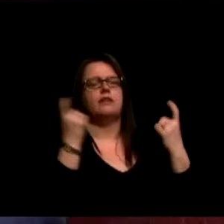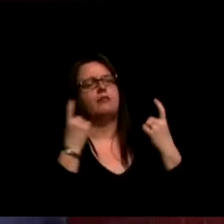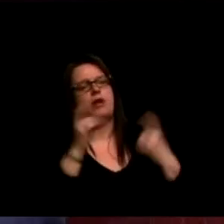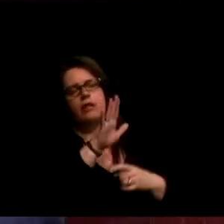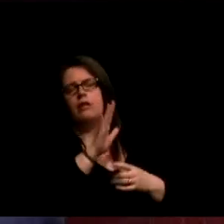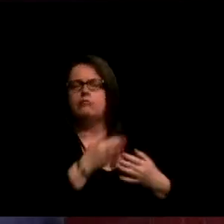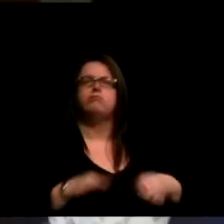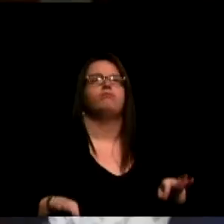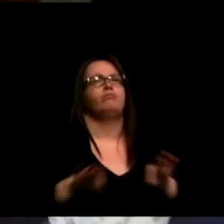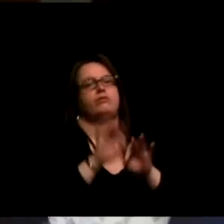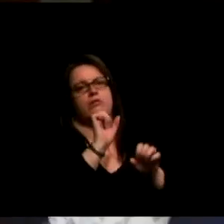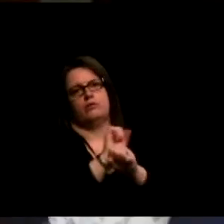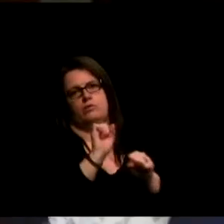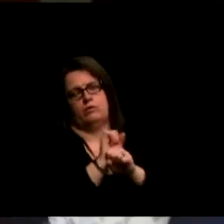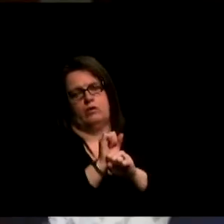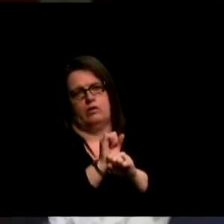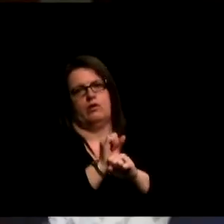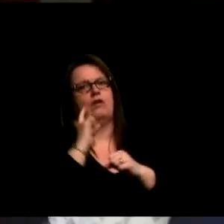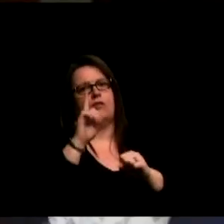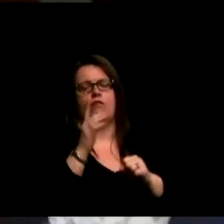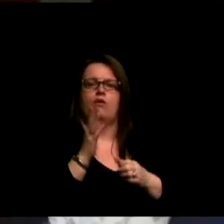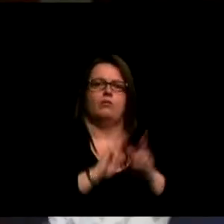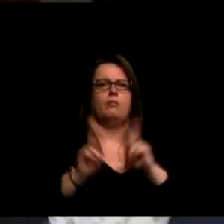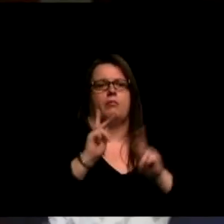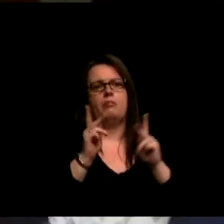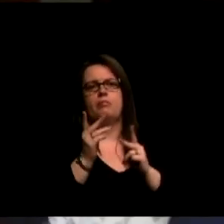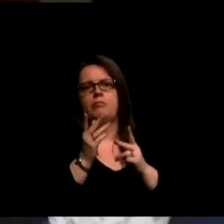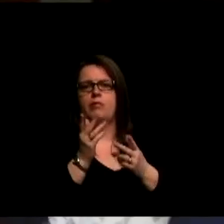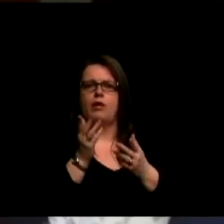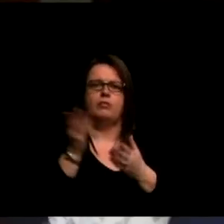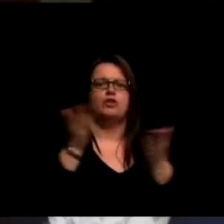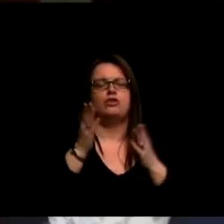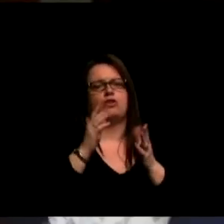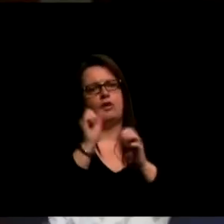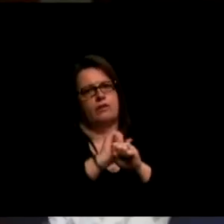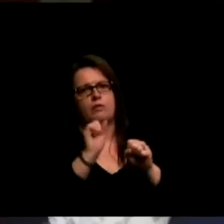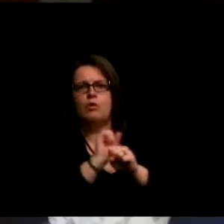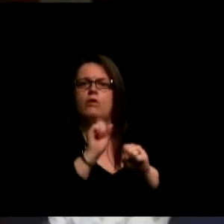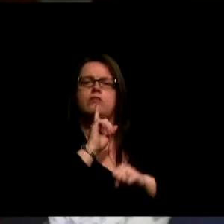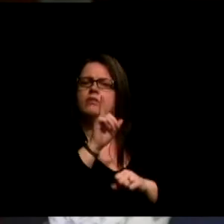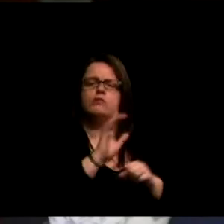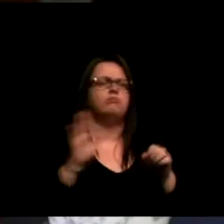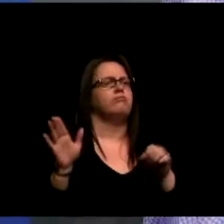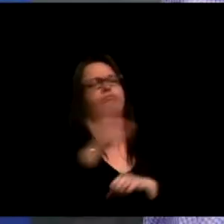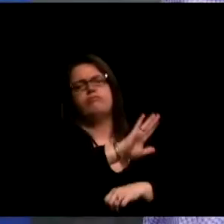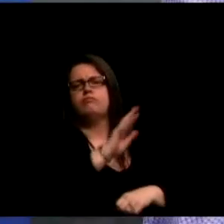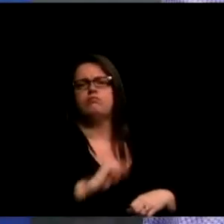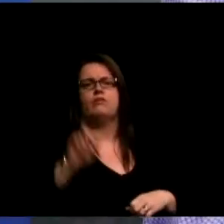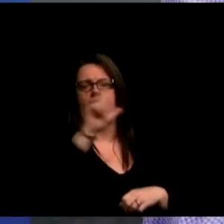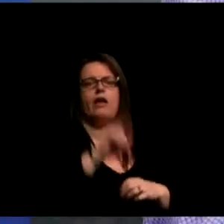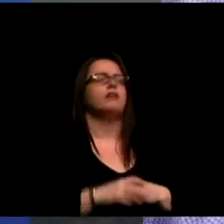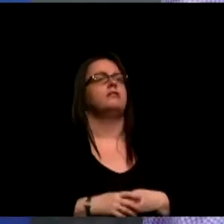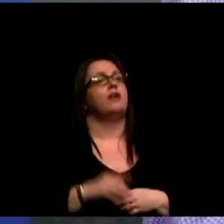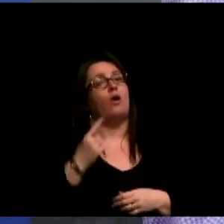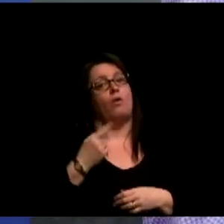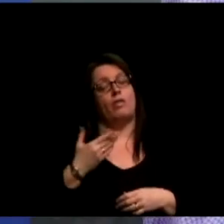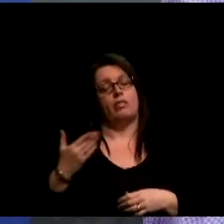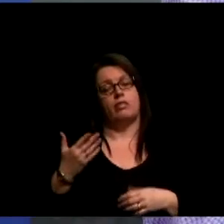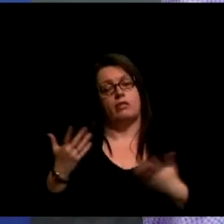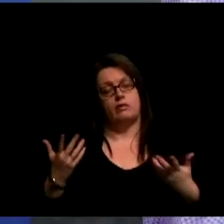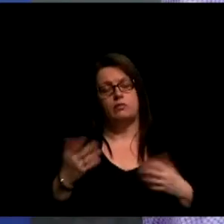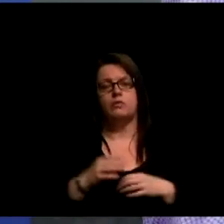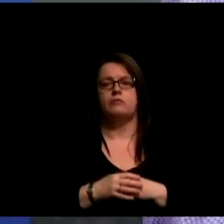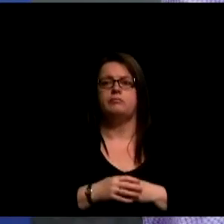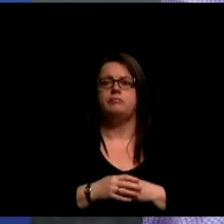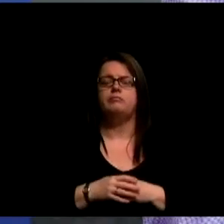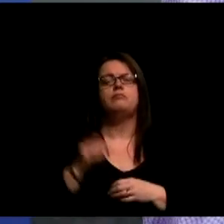that public service employees provide throughout this entire province. The most important thing is that you are